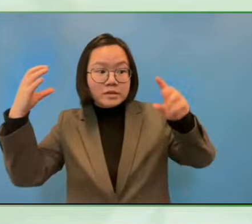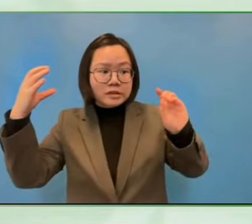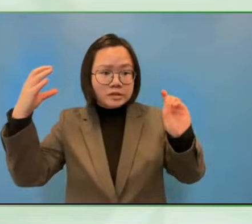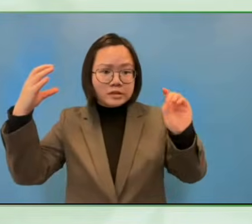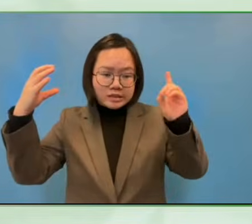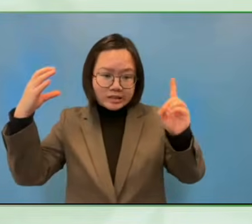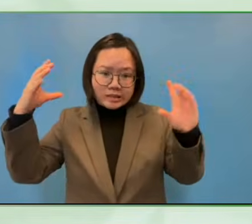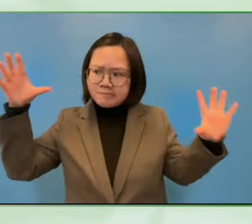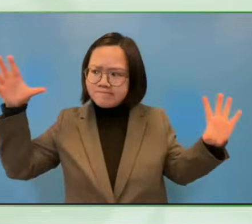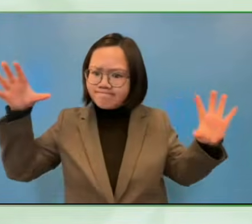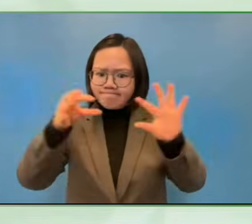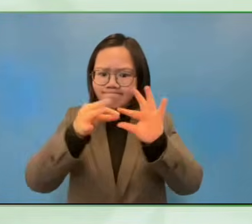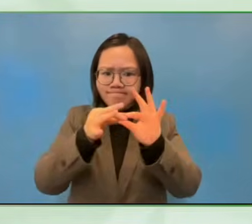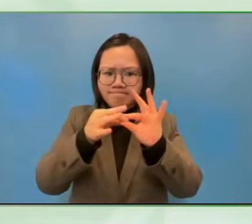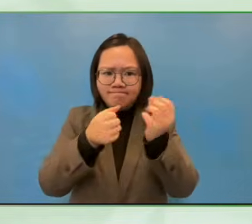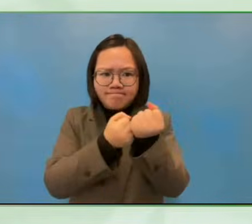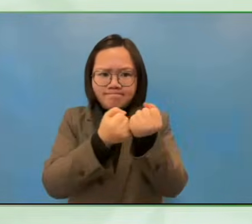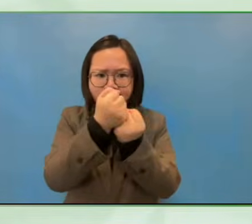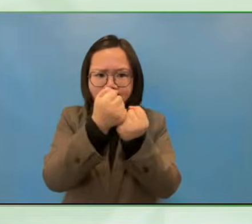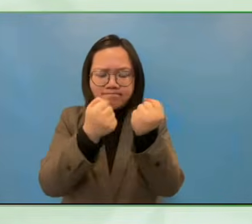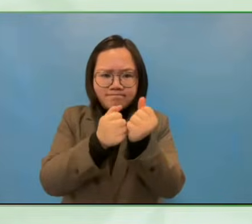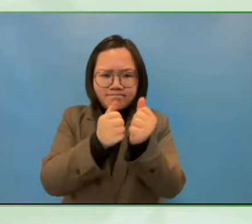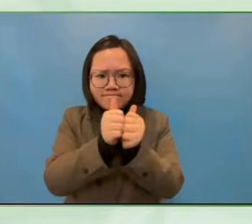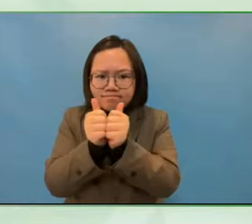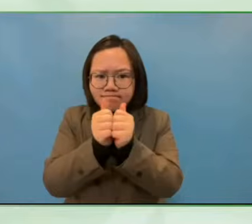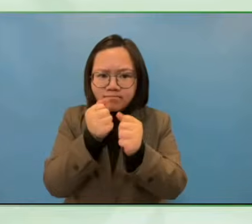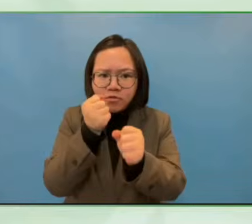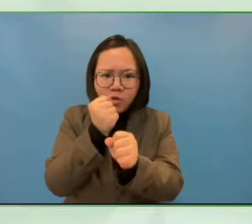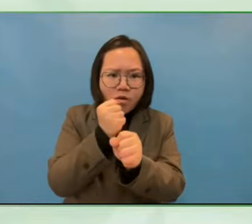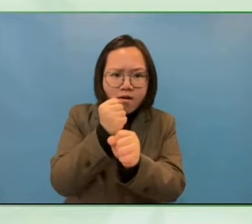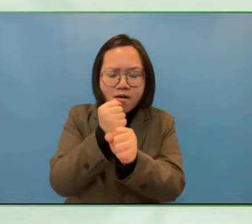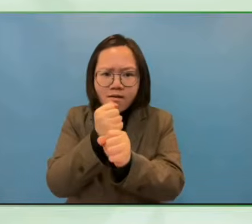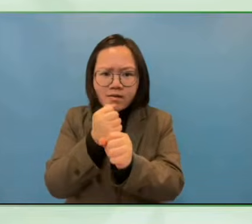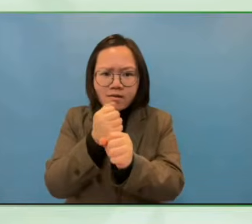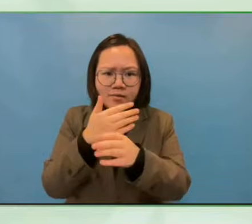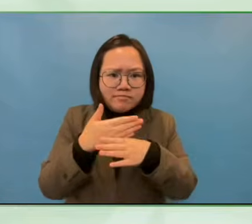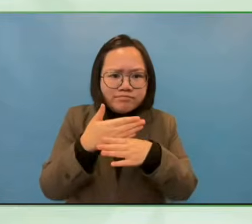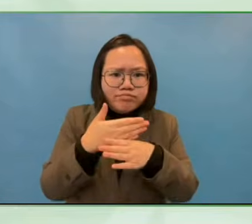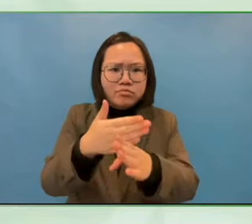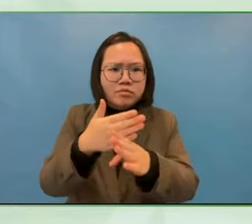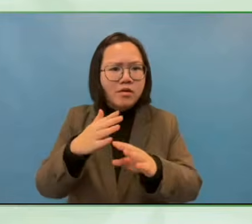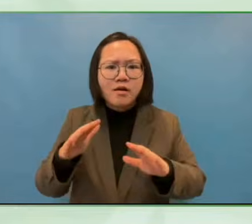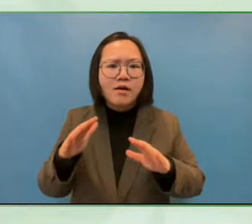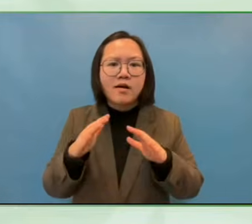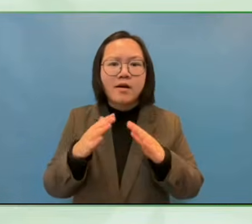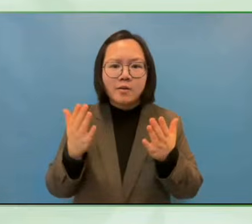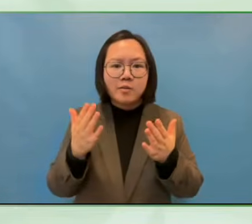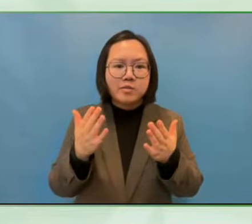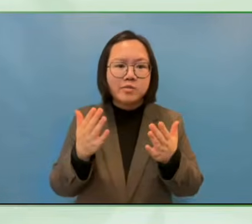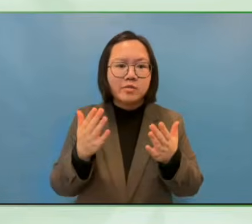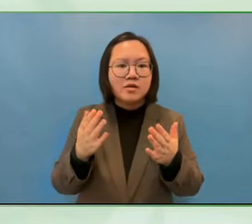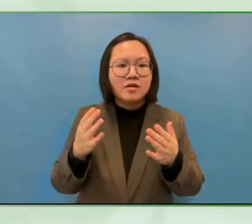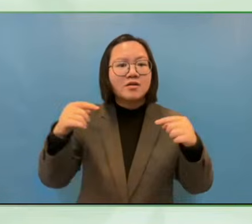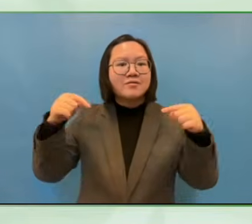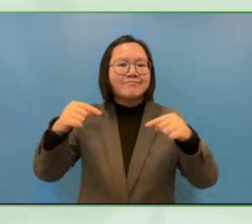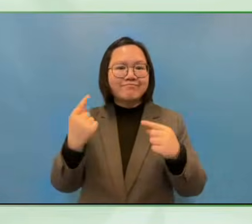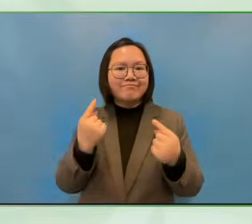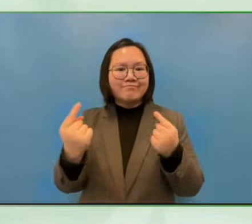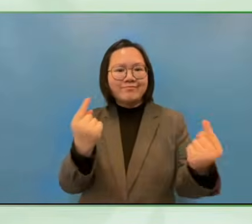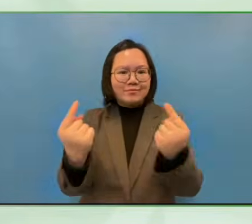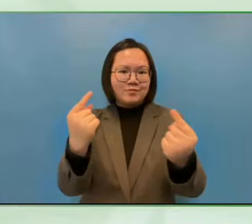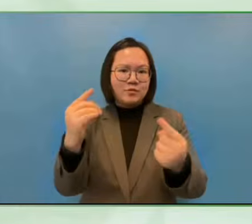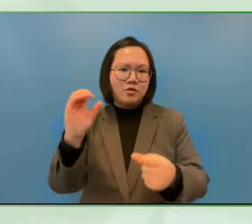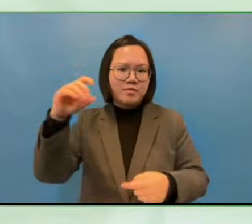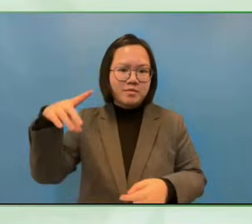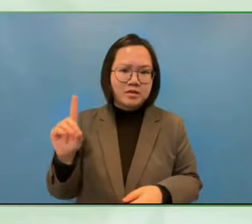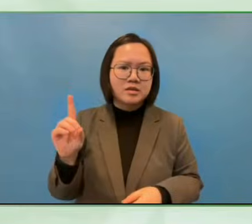that OPDs and individuals with disabilities have been and continue to act as essential agents of positive change.